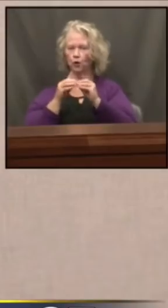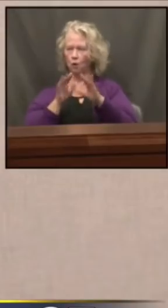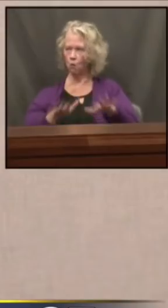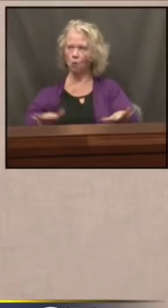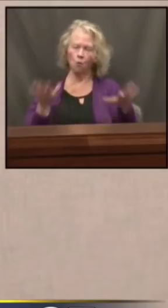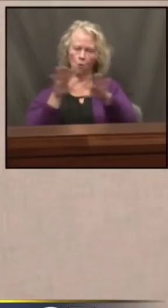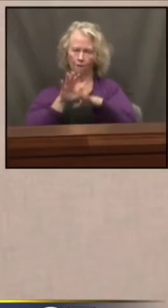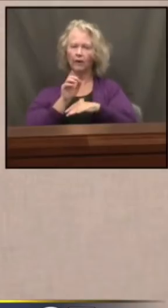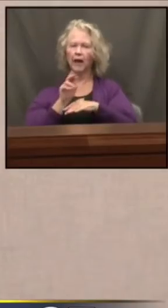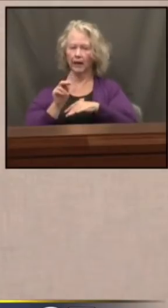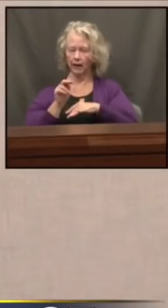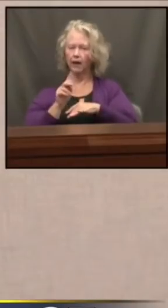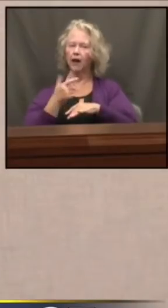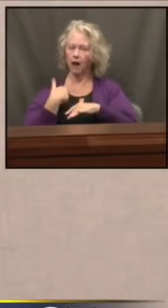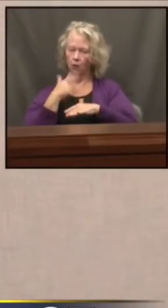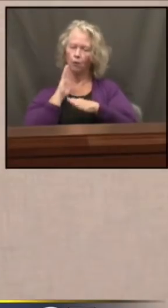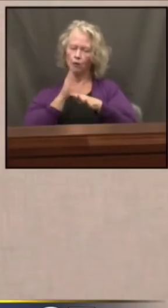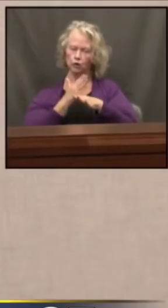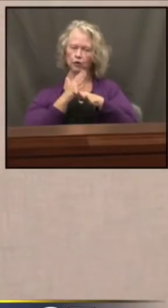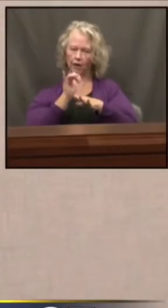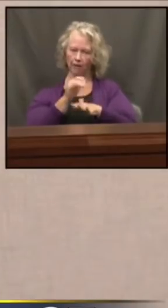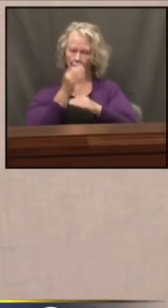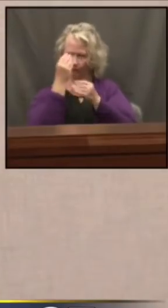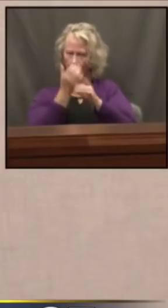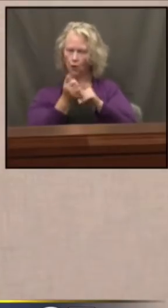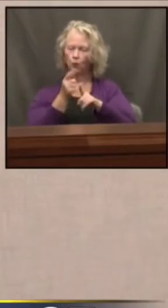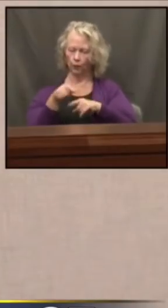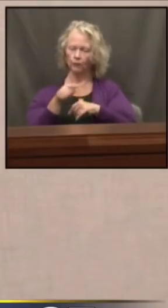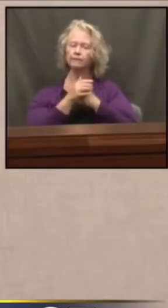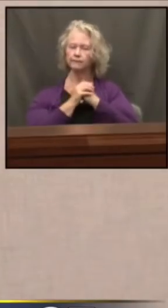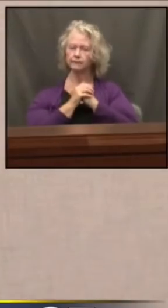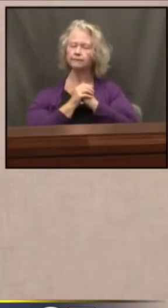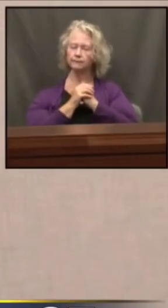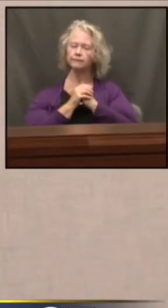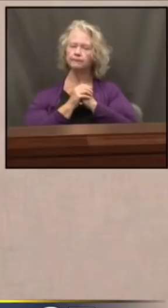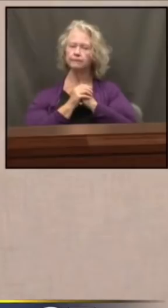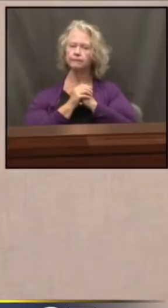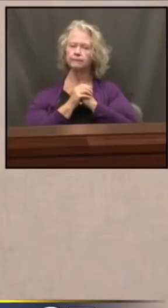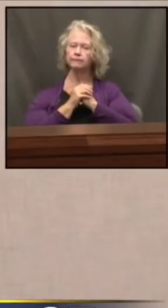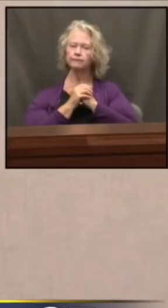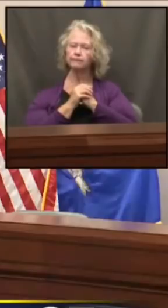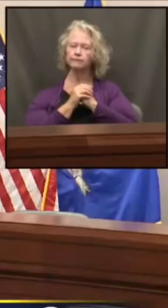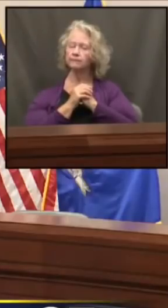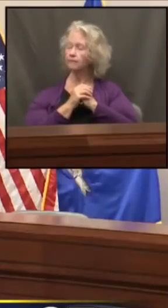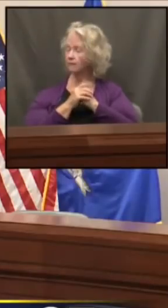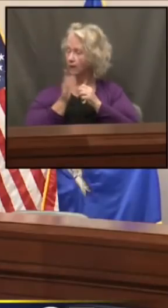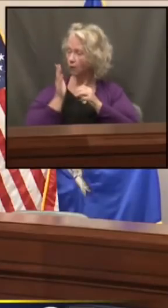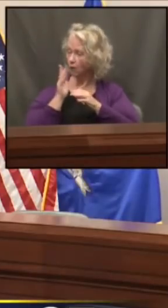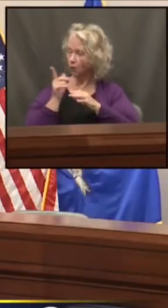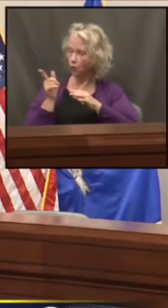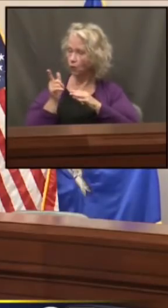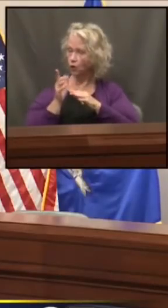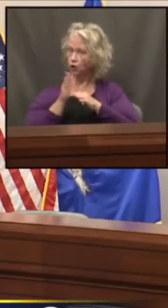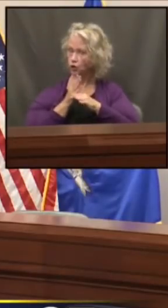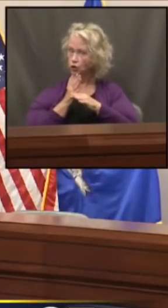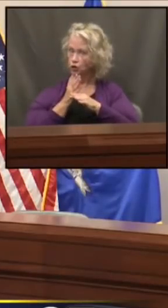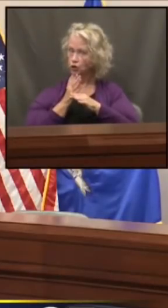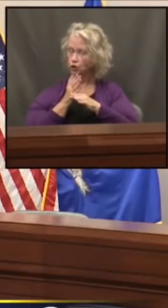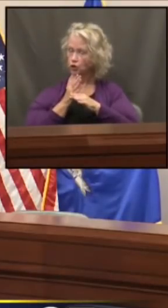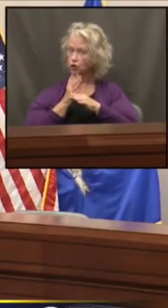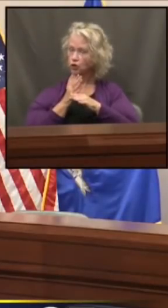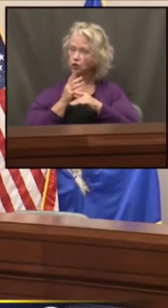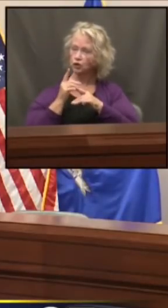certainly plan to share that data once it's available at an aggregated level. Will you be sharing that by